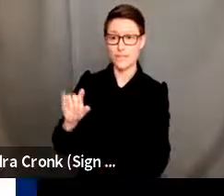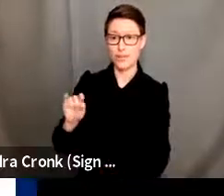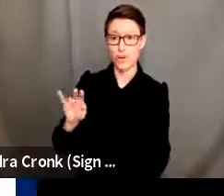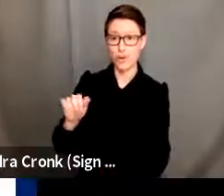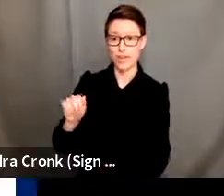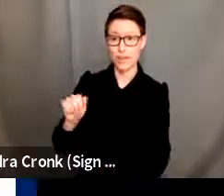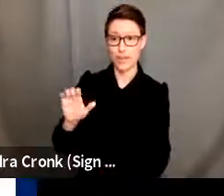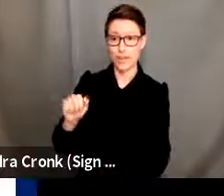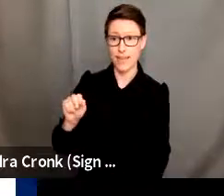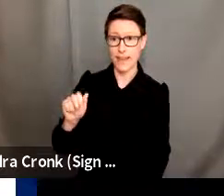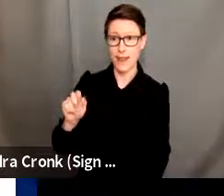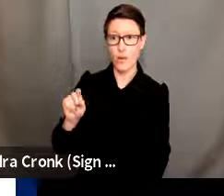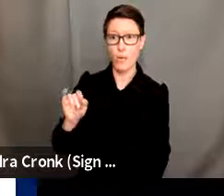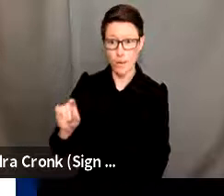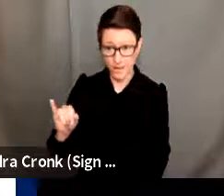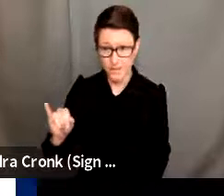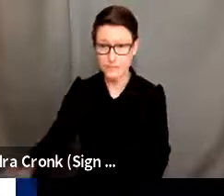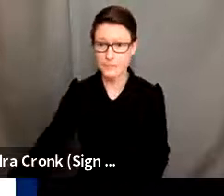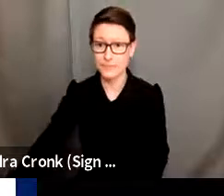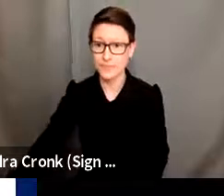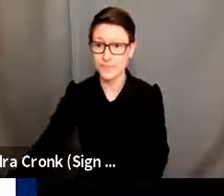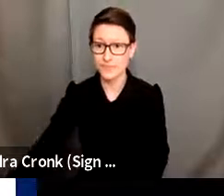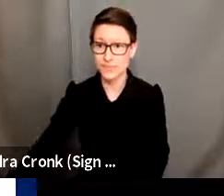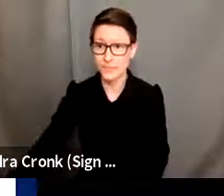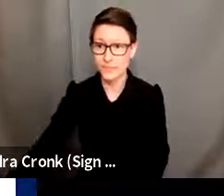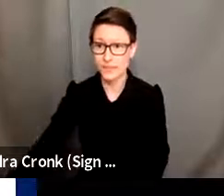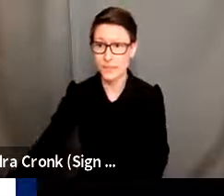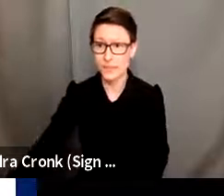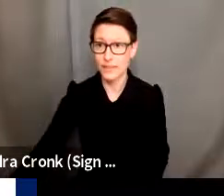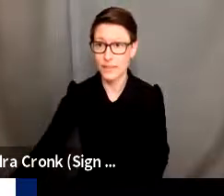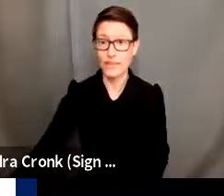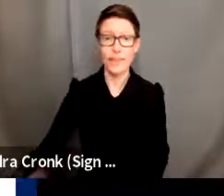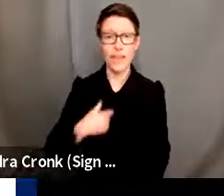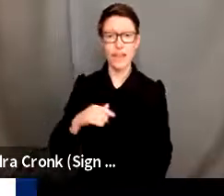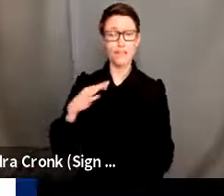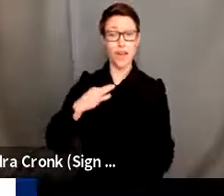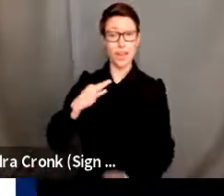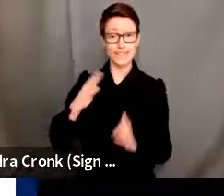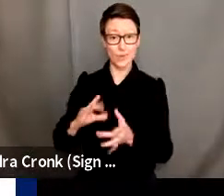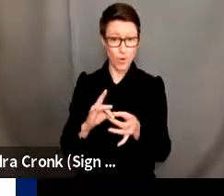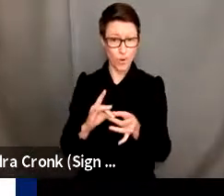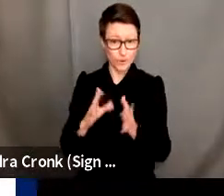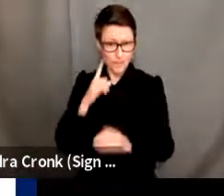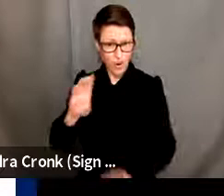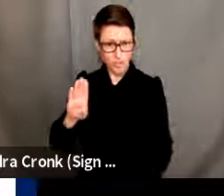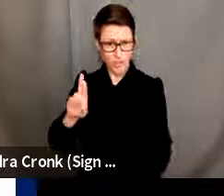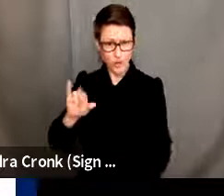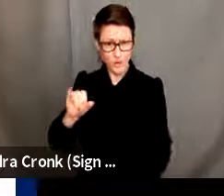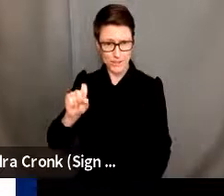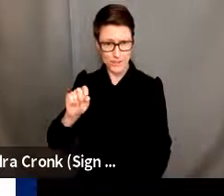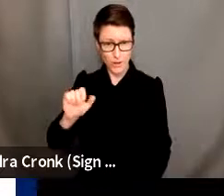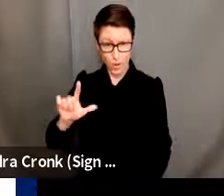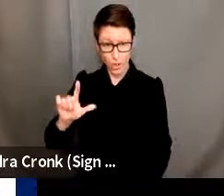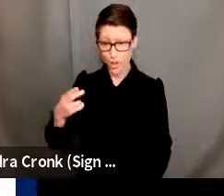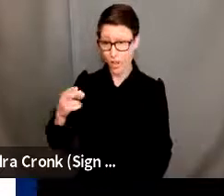Hi, my name is Victoria Cananoy, and I'm the volunteer coordinator for Bristol Hospice. Currently, we are